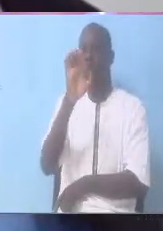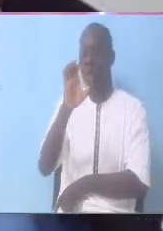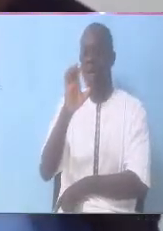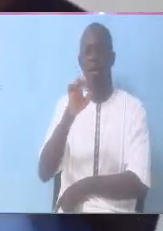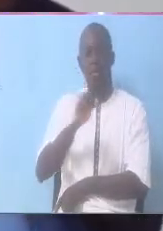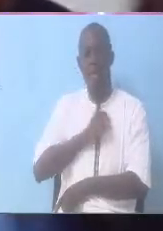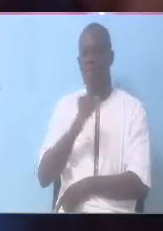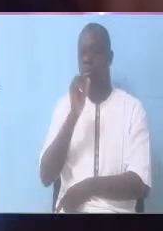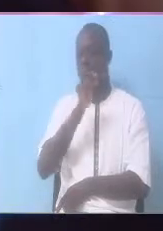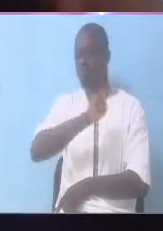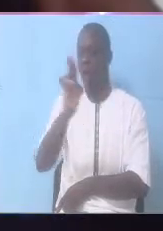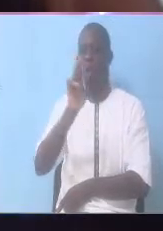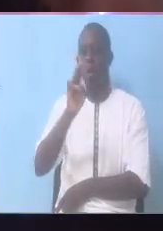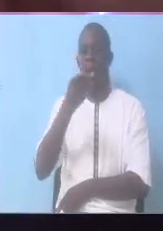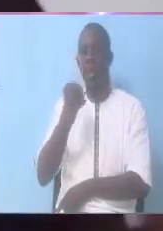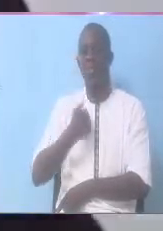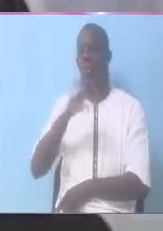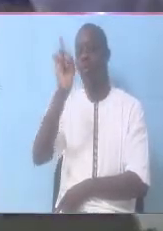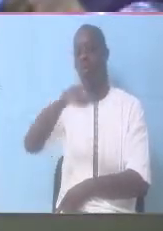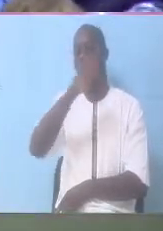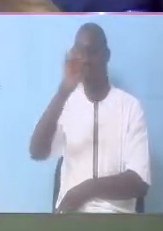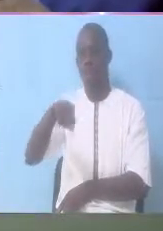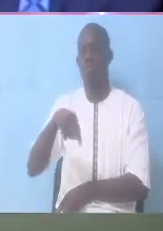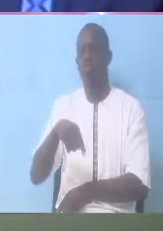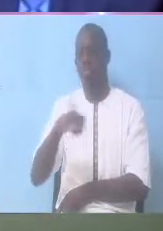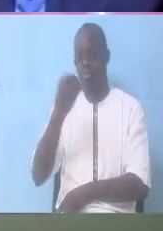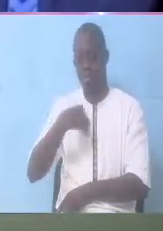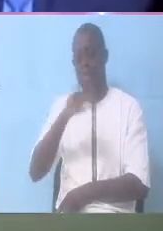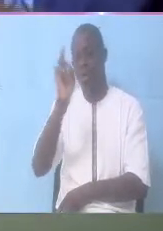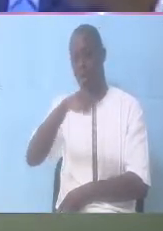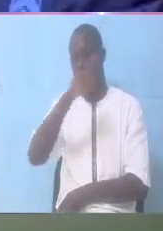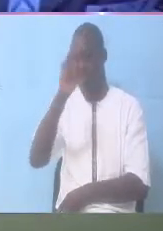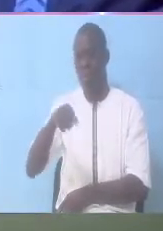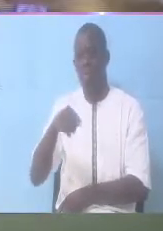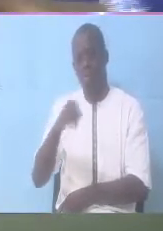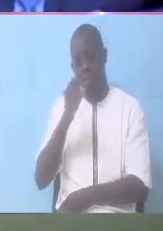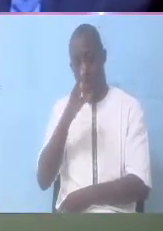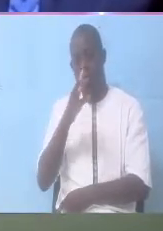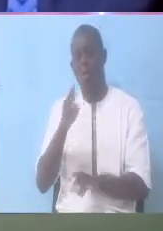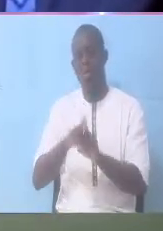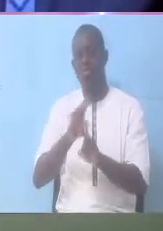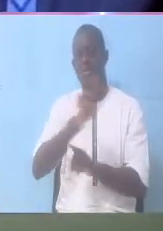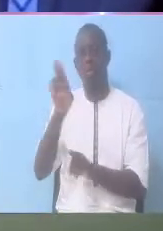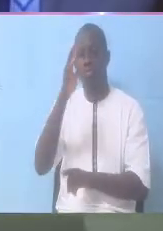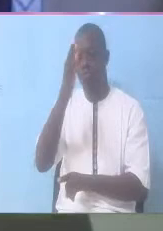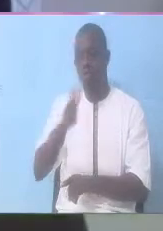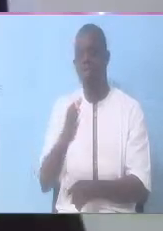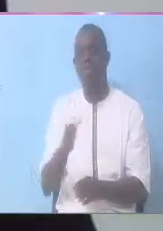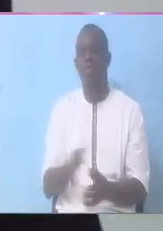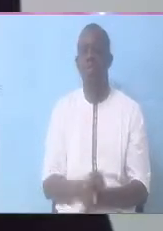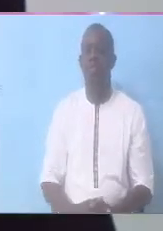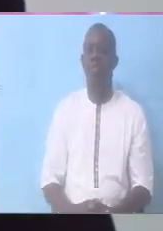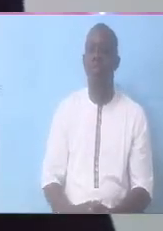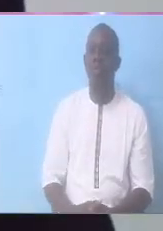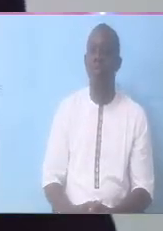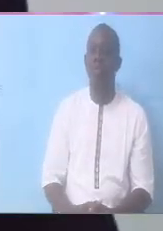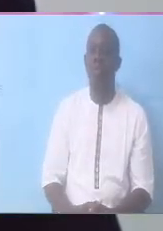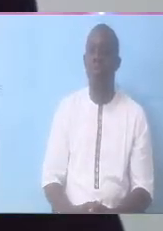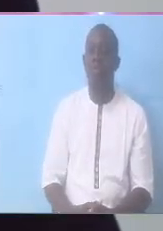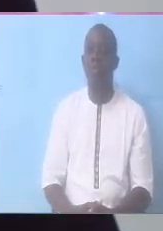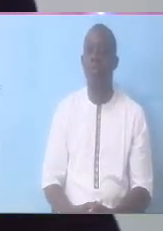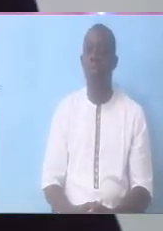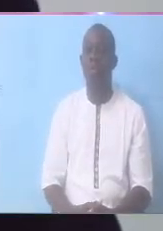Guinea-Conakry? No, but no, Imambo Guinea-Conakry. Proceed, please. These people they are Guineans